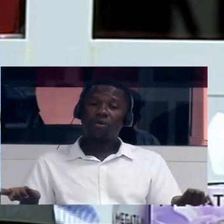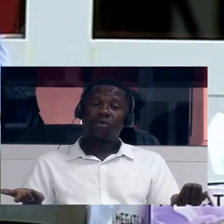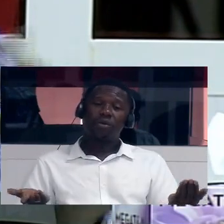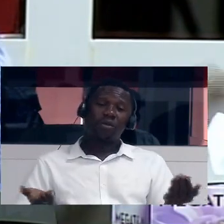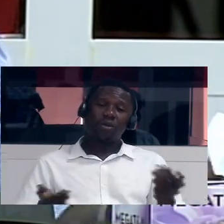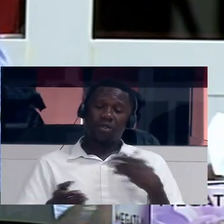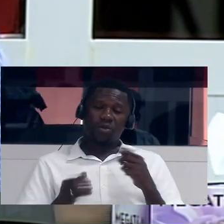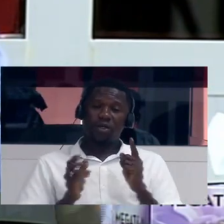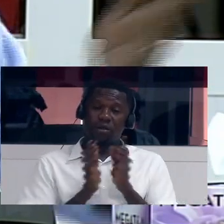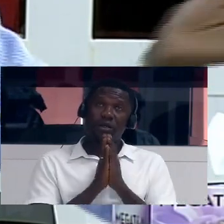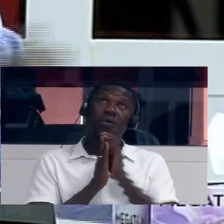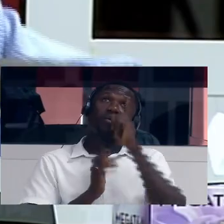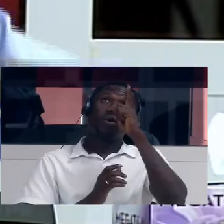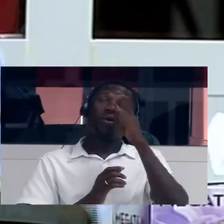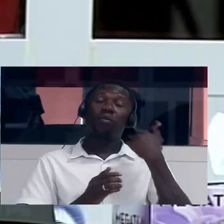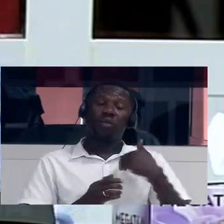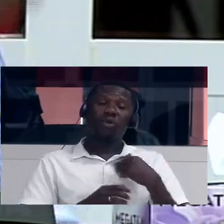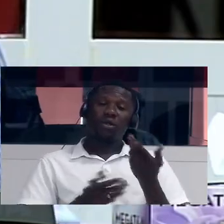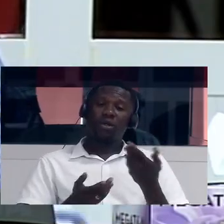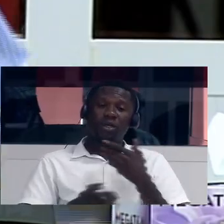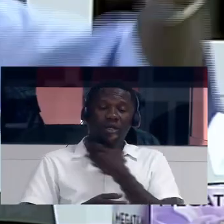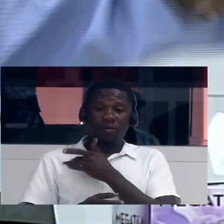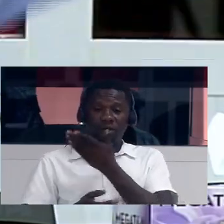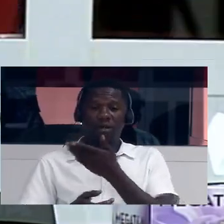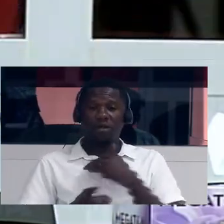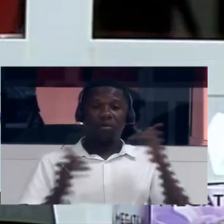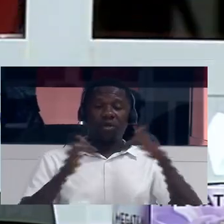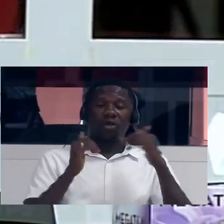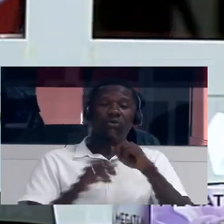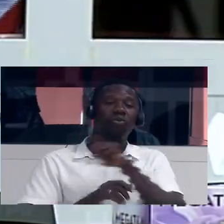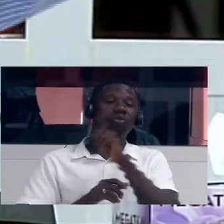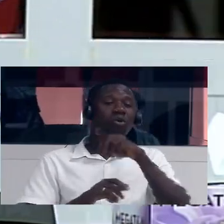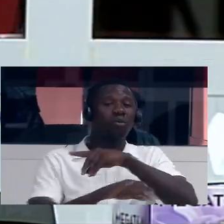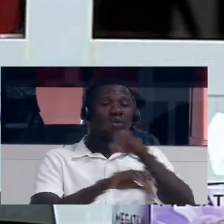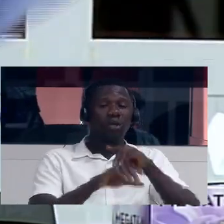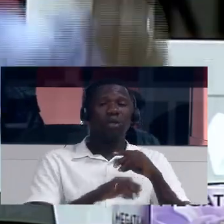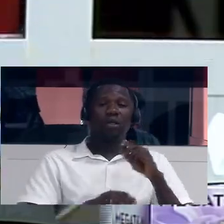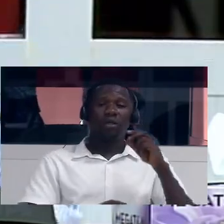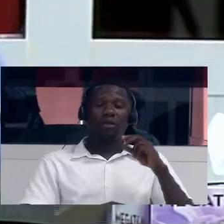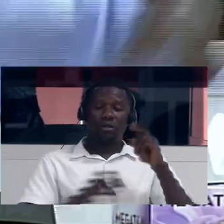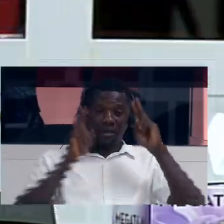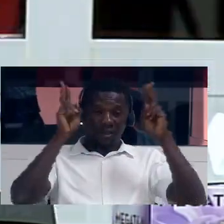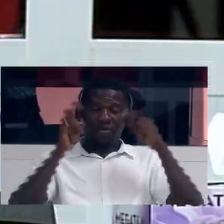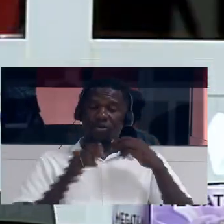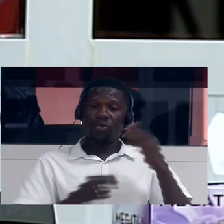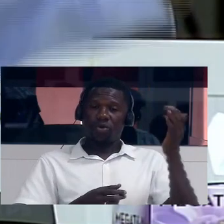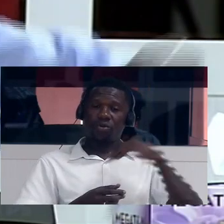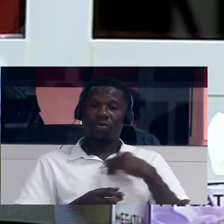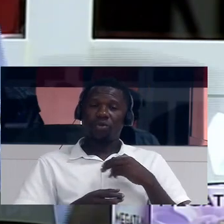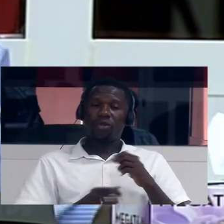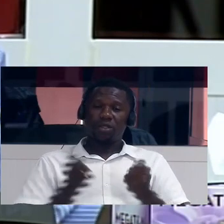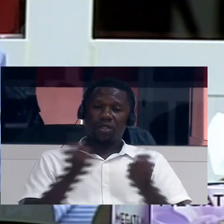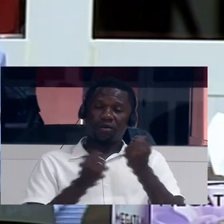And it's by the grace of God. People like us used to live here, they say, meeting in so-and-so place. And he says you should come, you will drive how many miles to go to